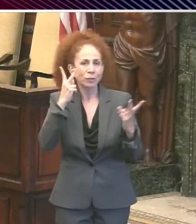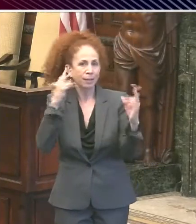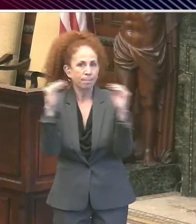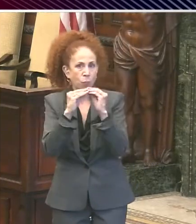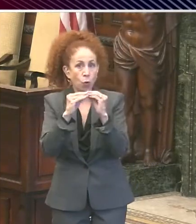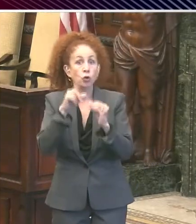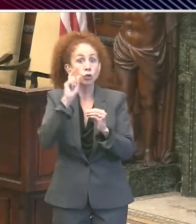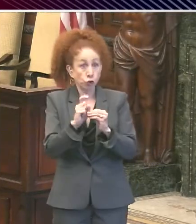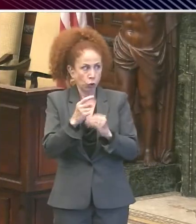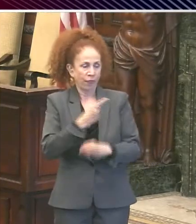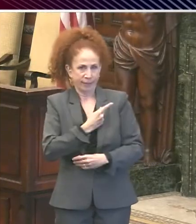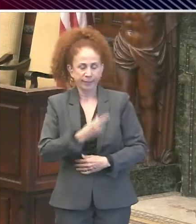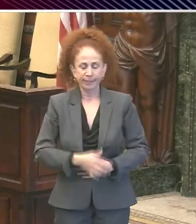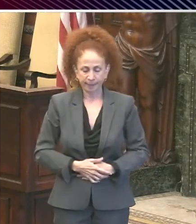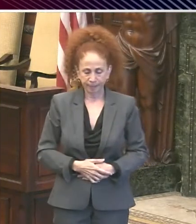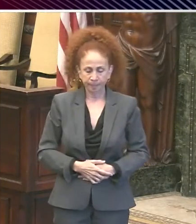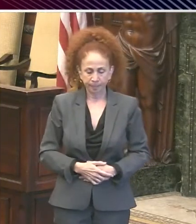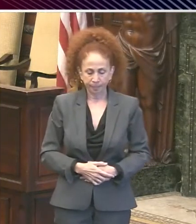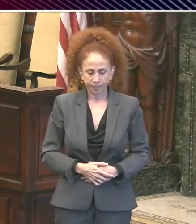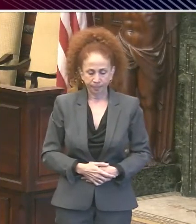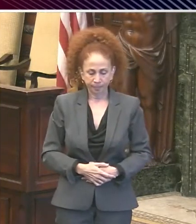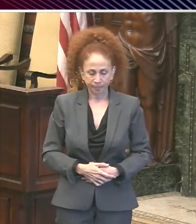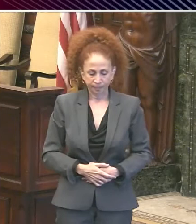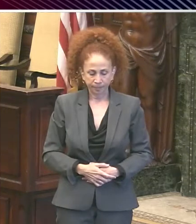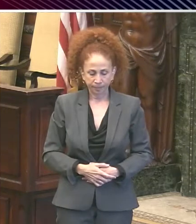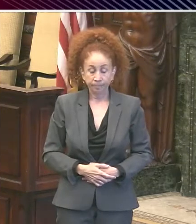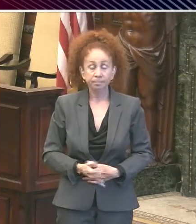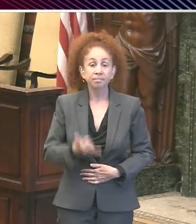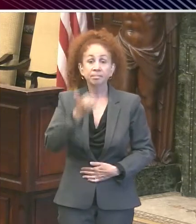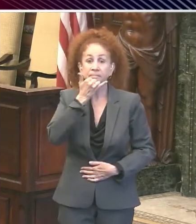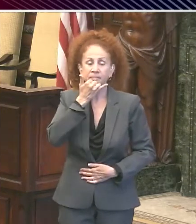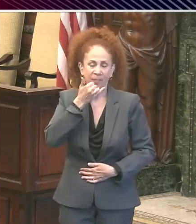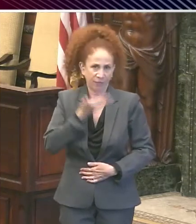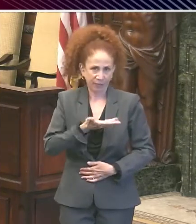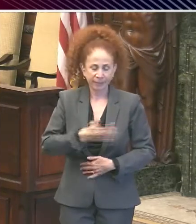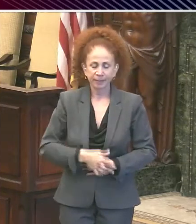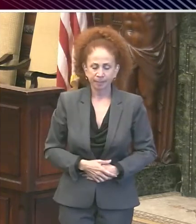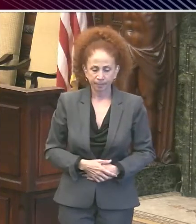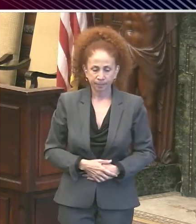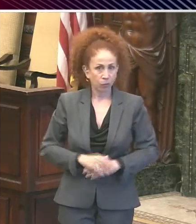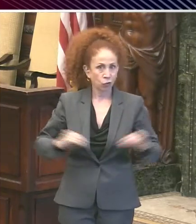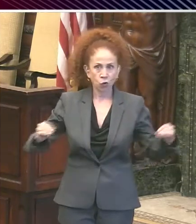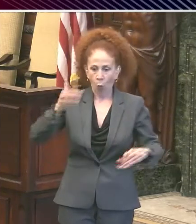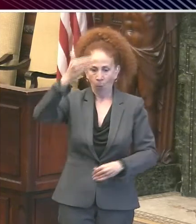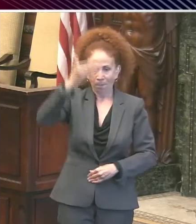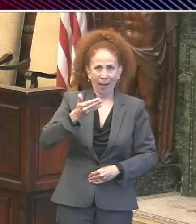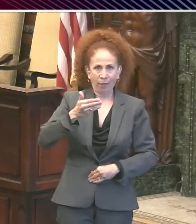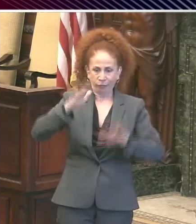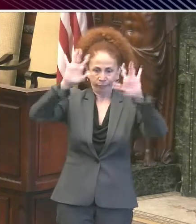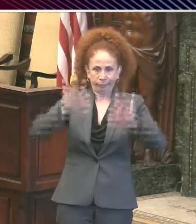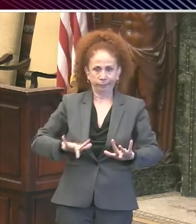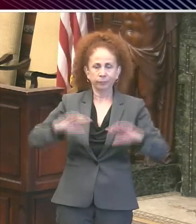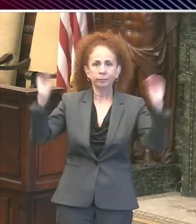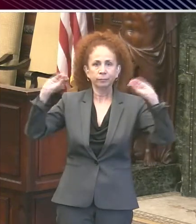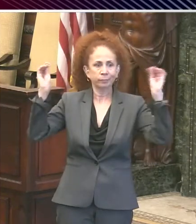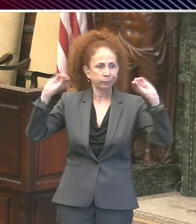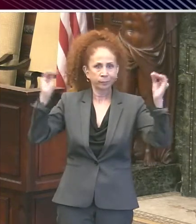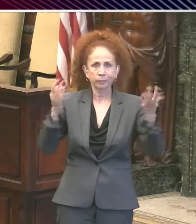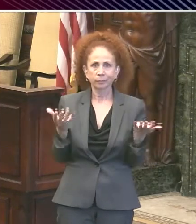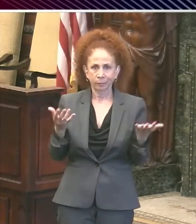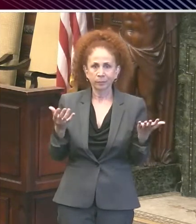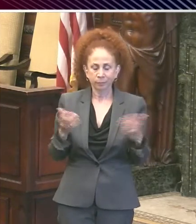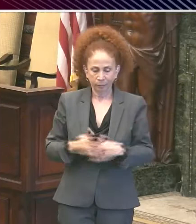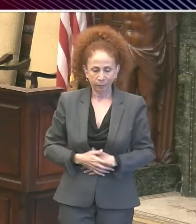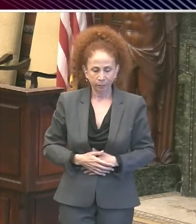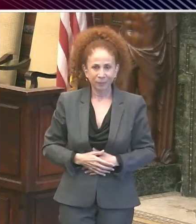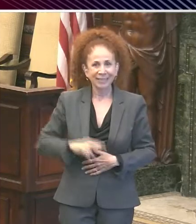This is what you should do. And this is what you shouldn't do, where there's just no barrier, where there's not a sort of a second